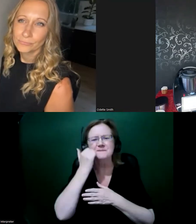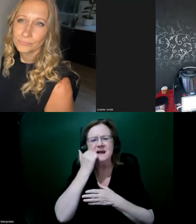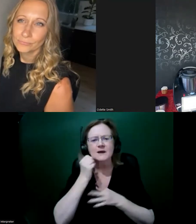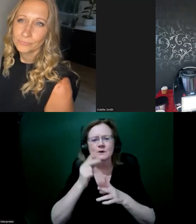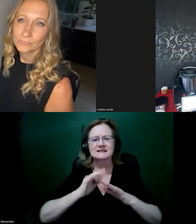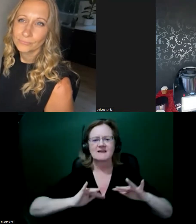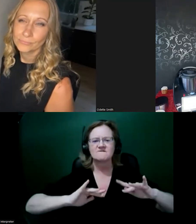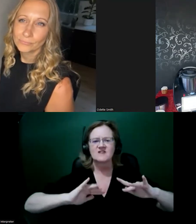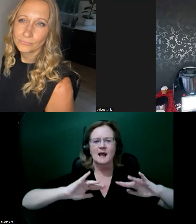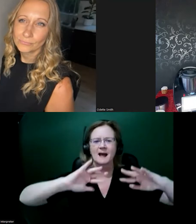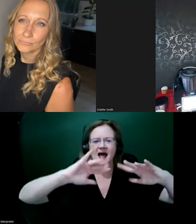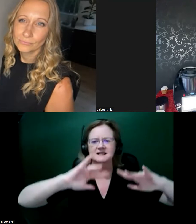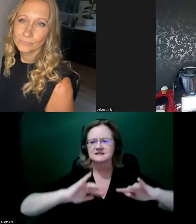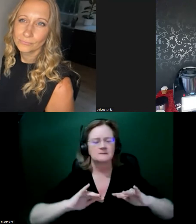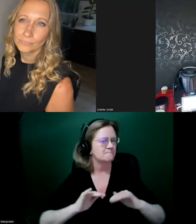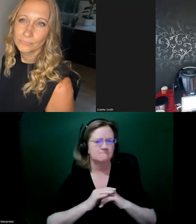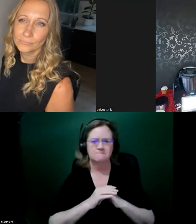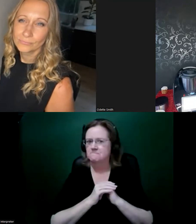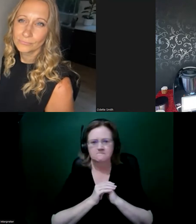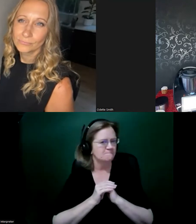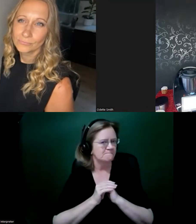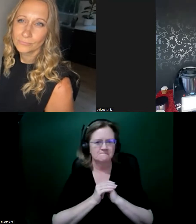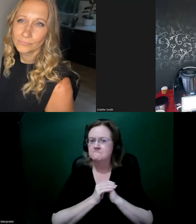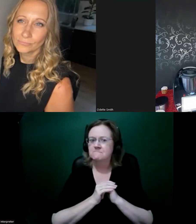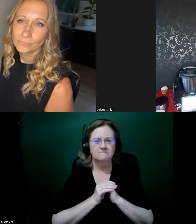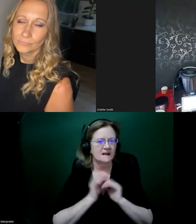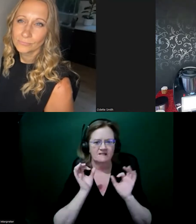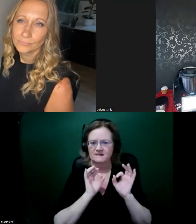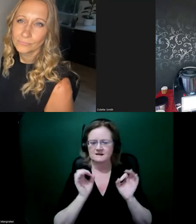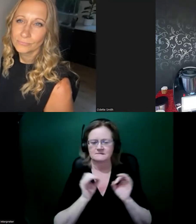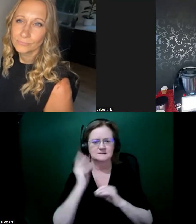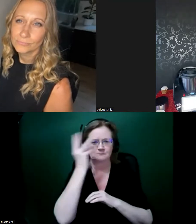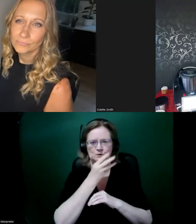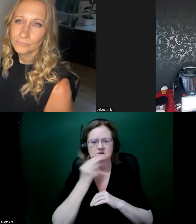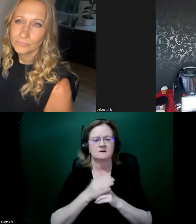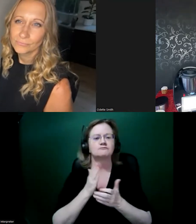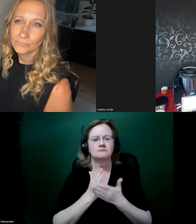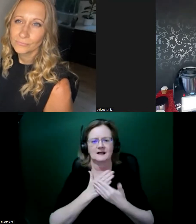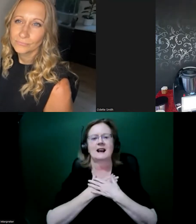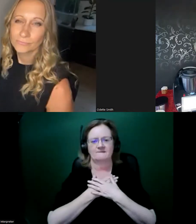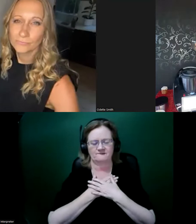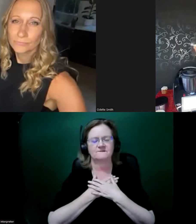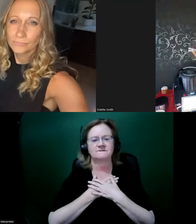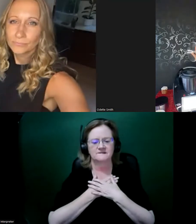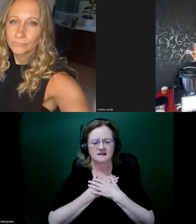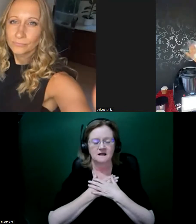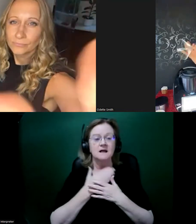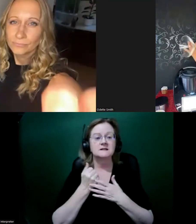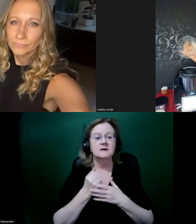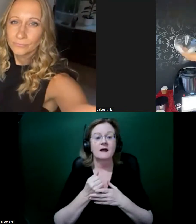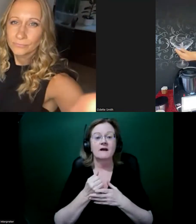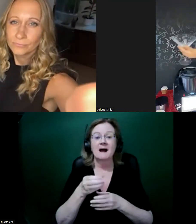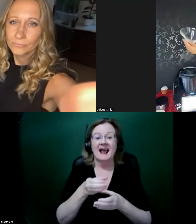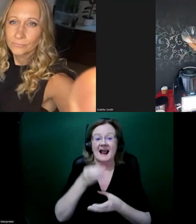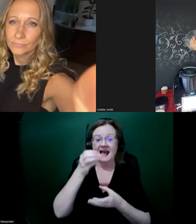you it is completely smudge proof. And yeah, it's beautiful. I do love it. So I've got my glasses ready,